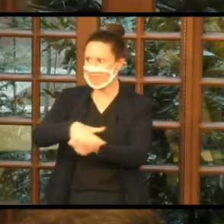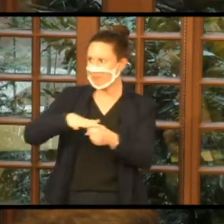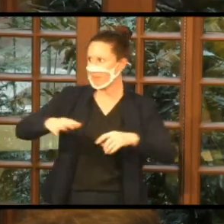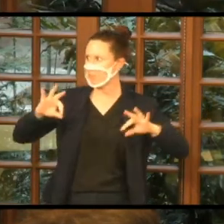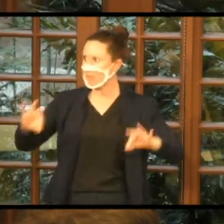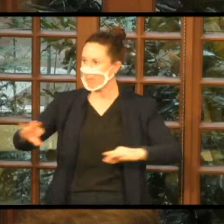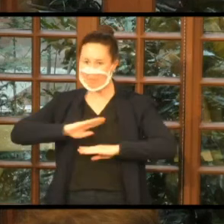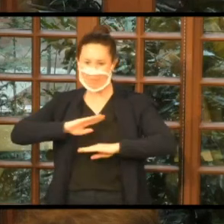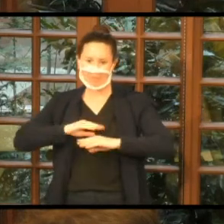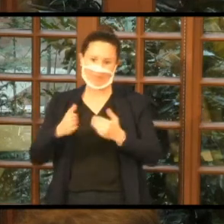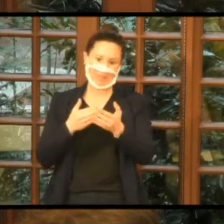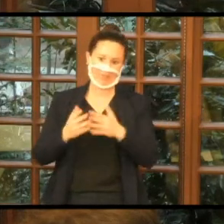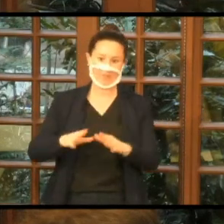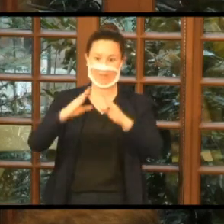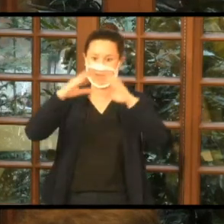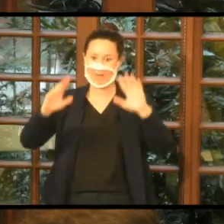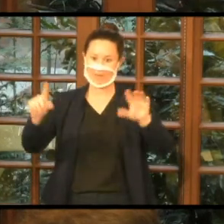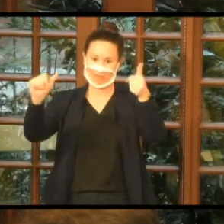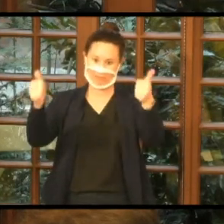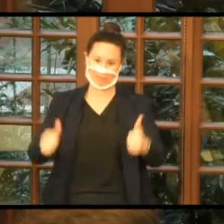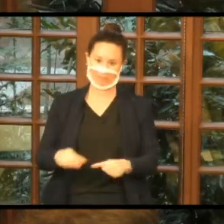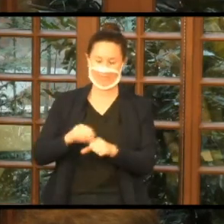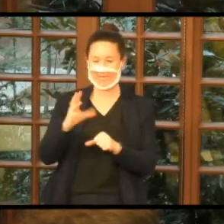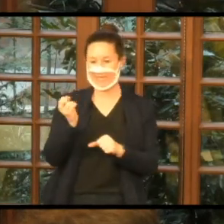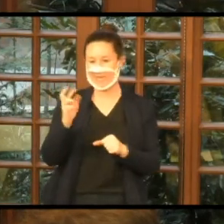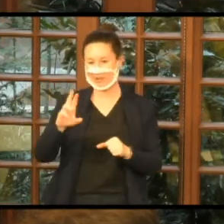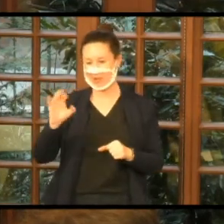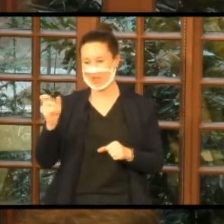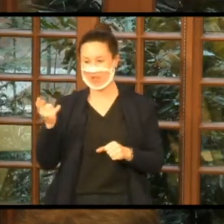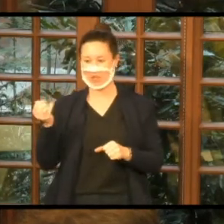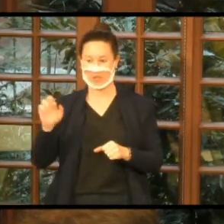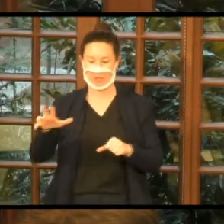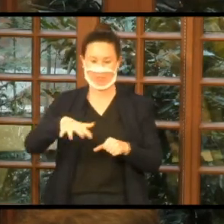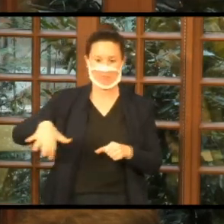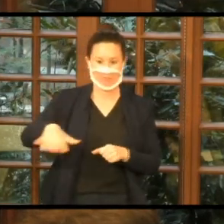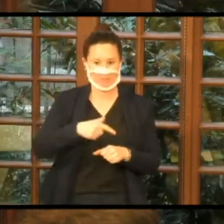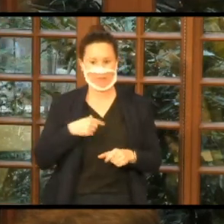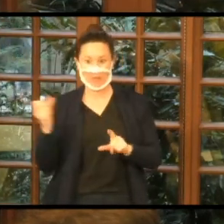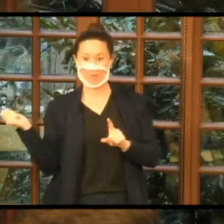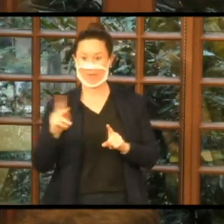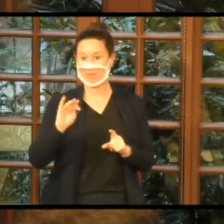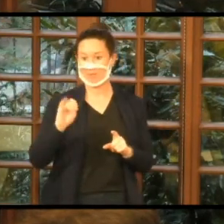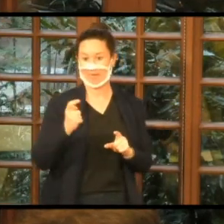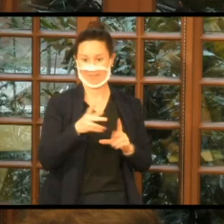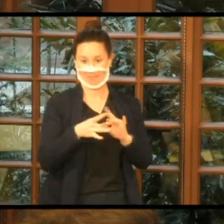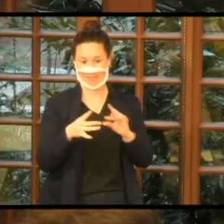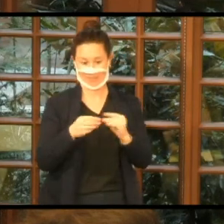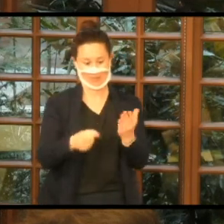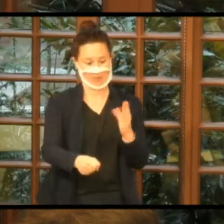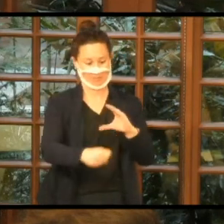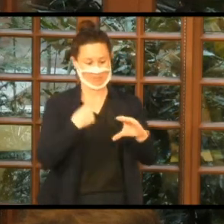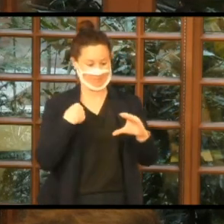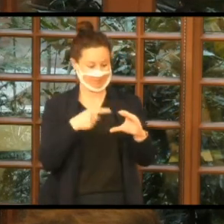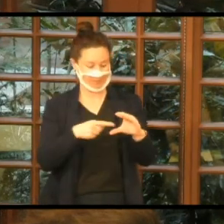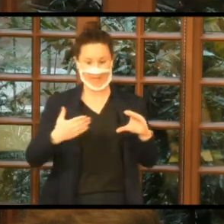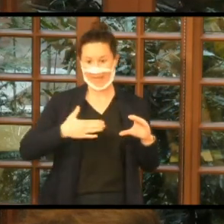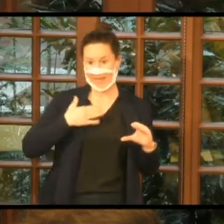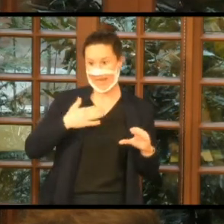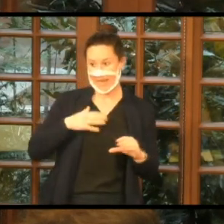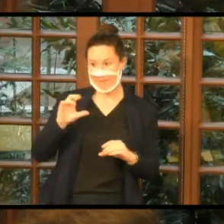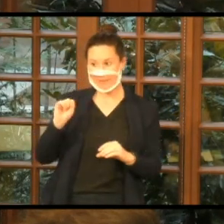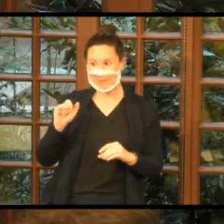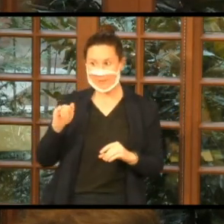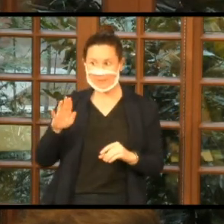it's a deteriorating row home in a cancer cluster. I return to Max's message. Happy solstice, Nina. I have a job for